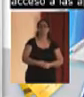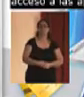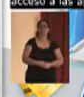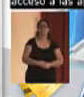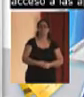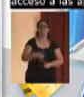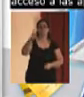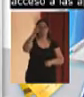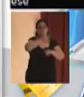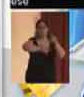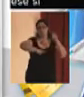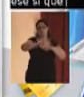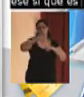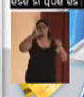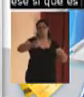applications.